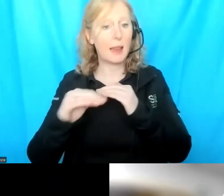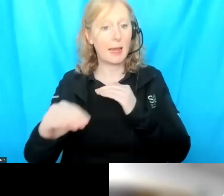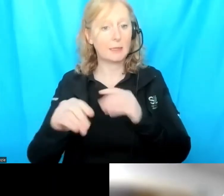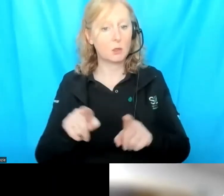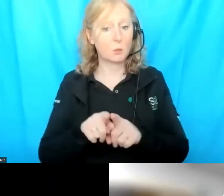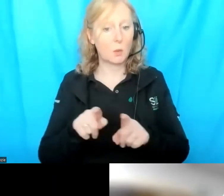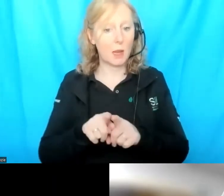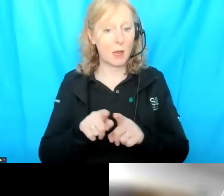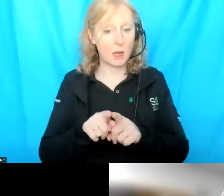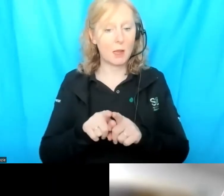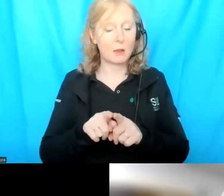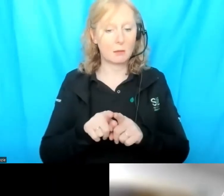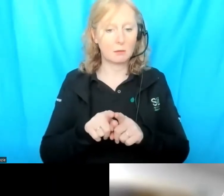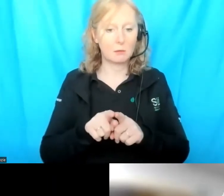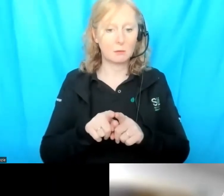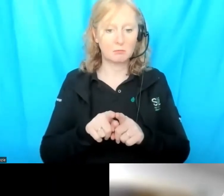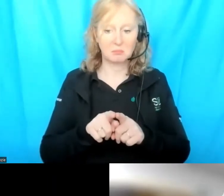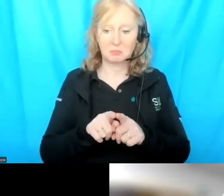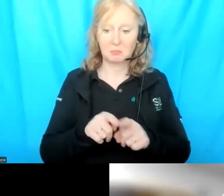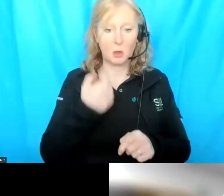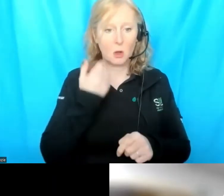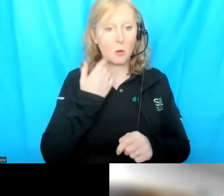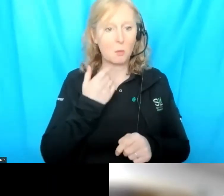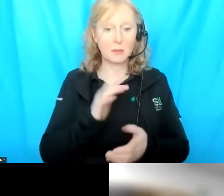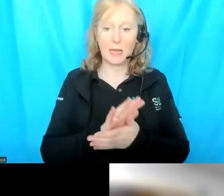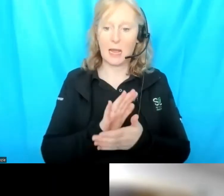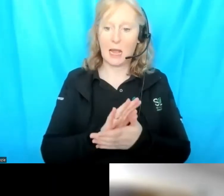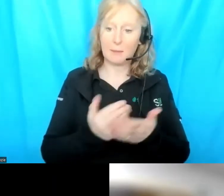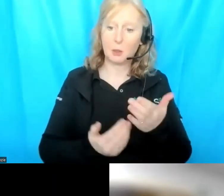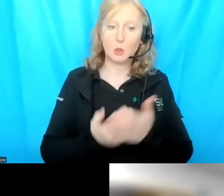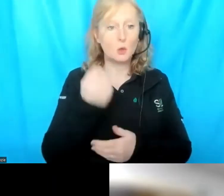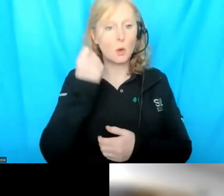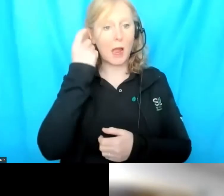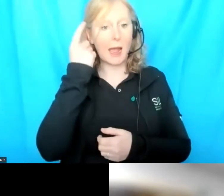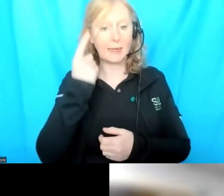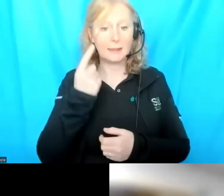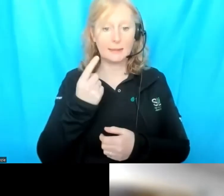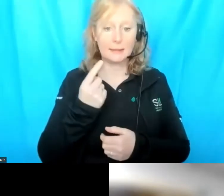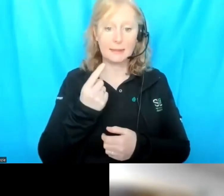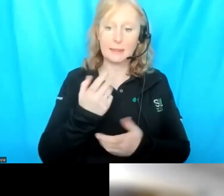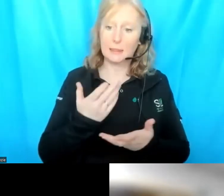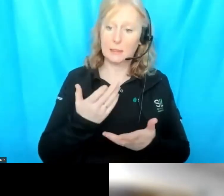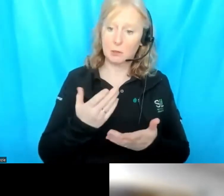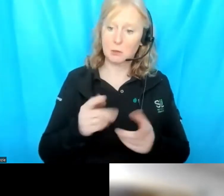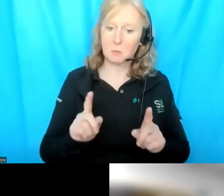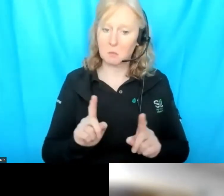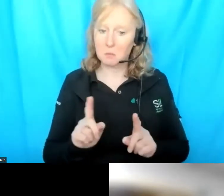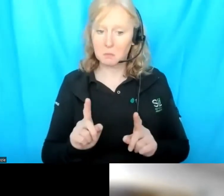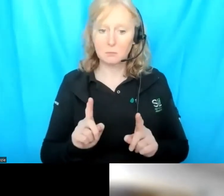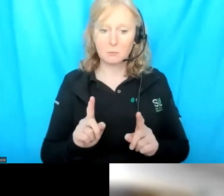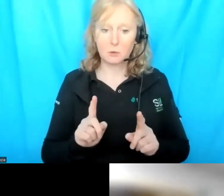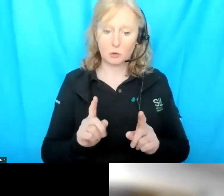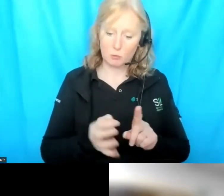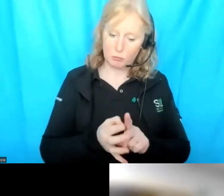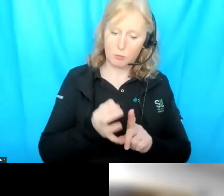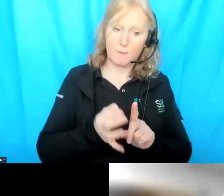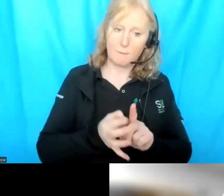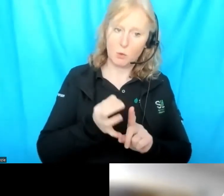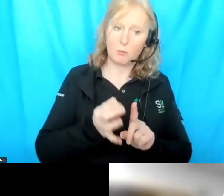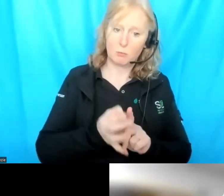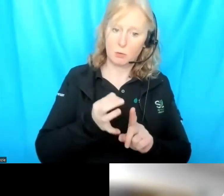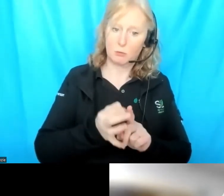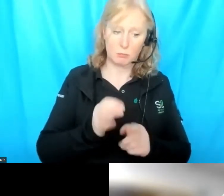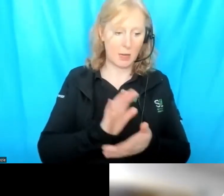to to new ideas. You know, we don't want to sit back and rest on our laurels. You know, we're keen to